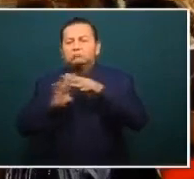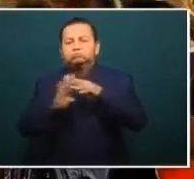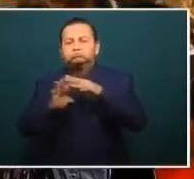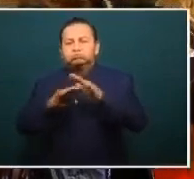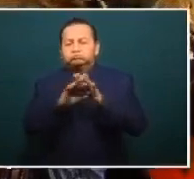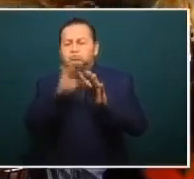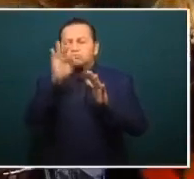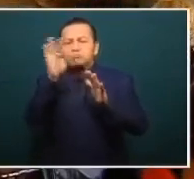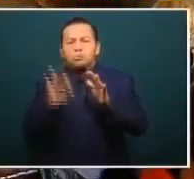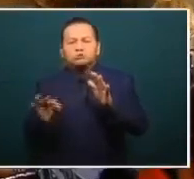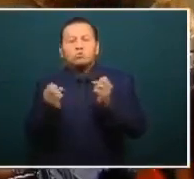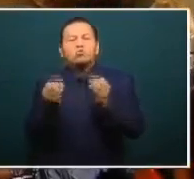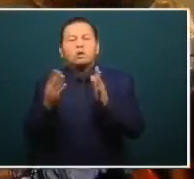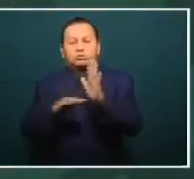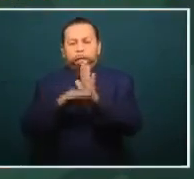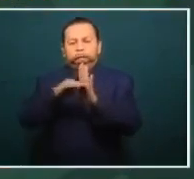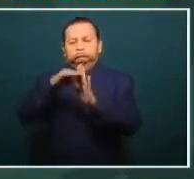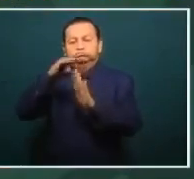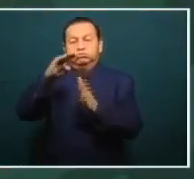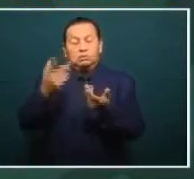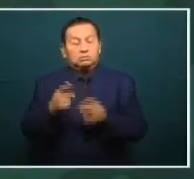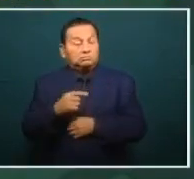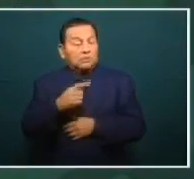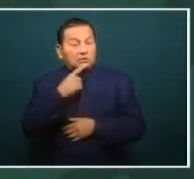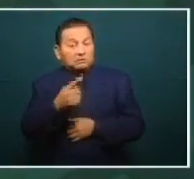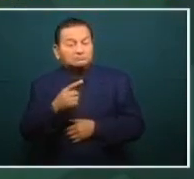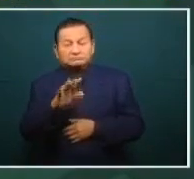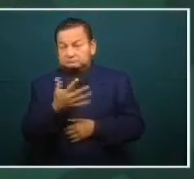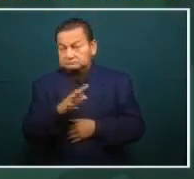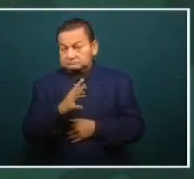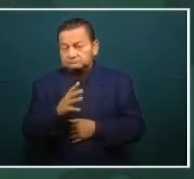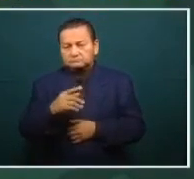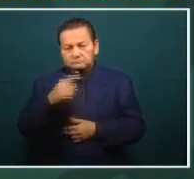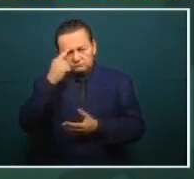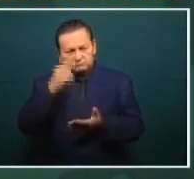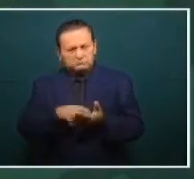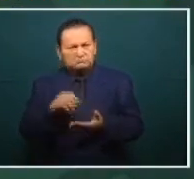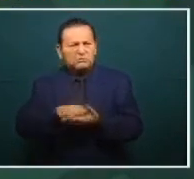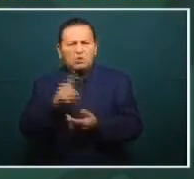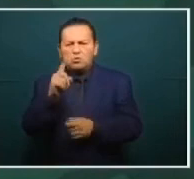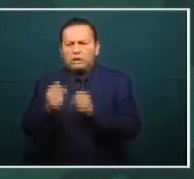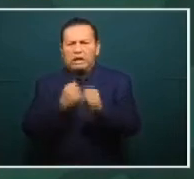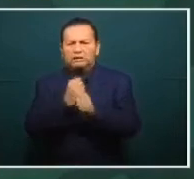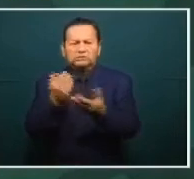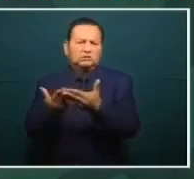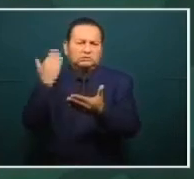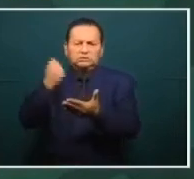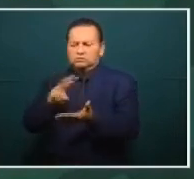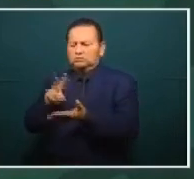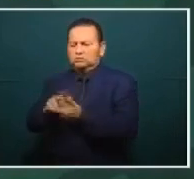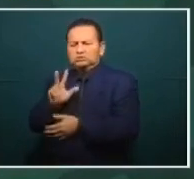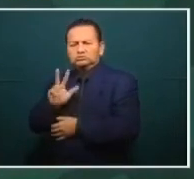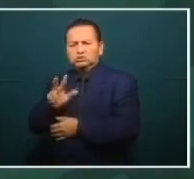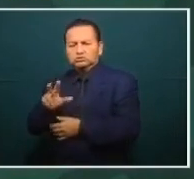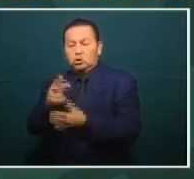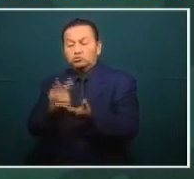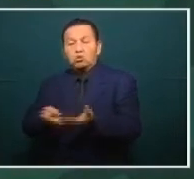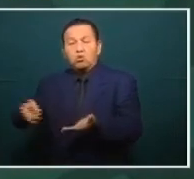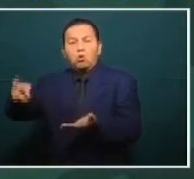en su sexenio? Se calcula que con relación al año pasado, al